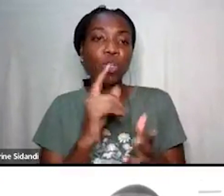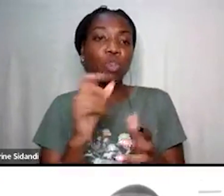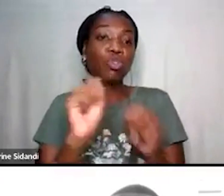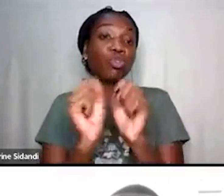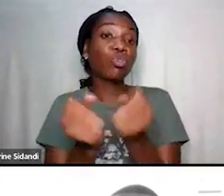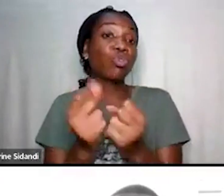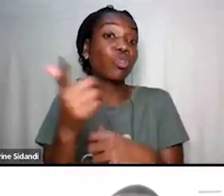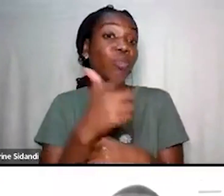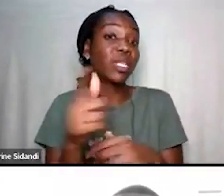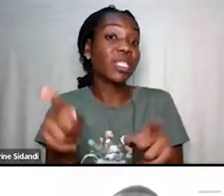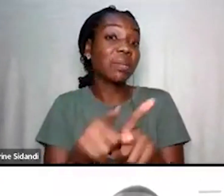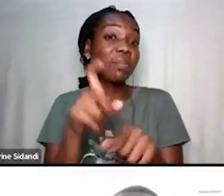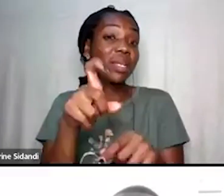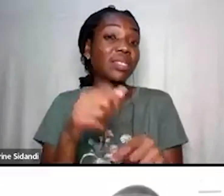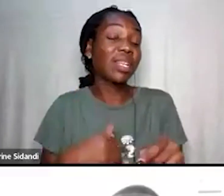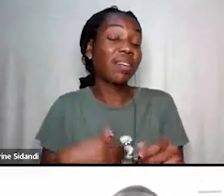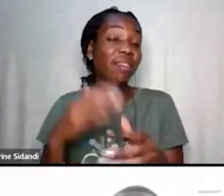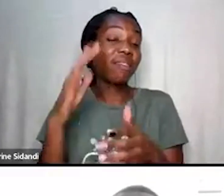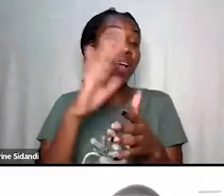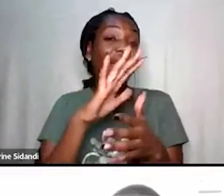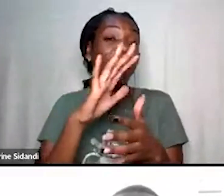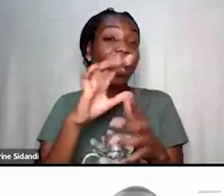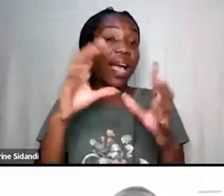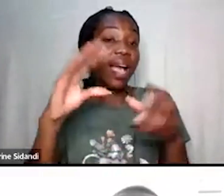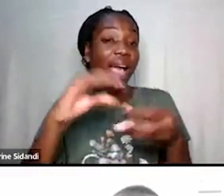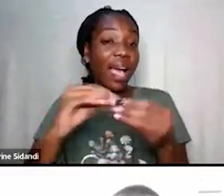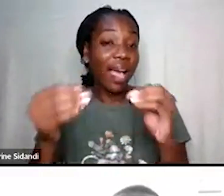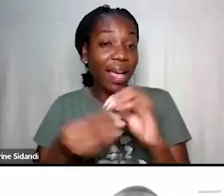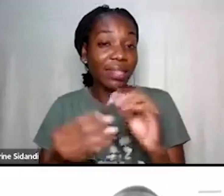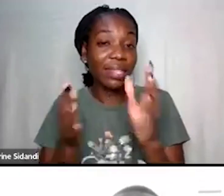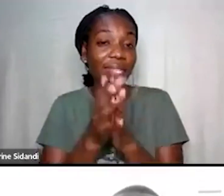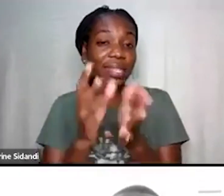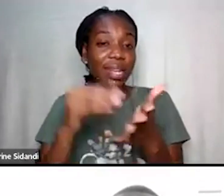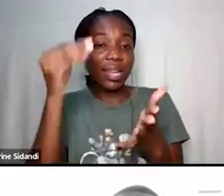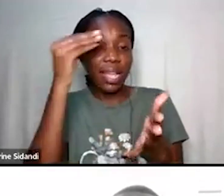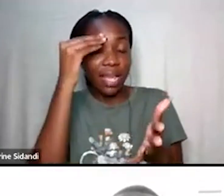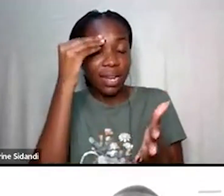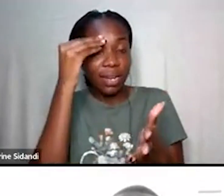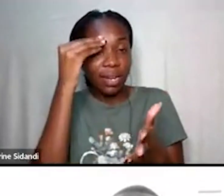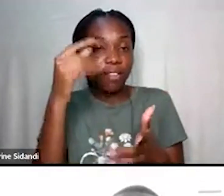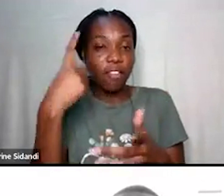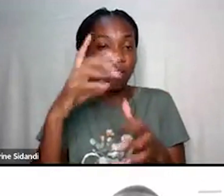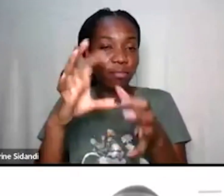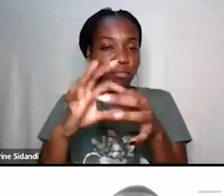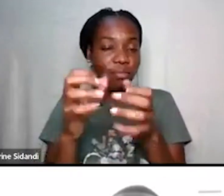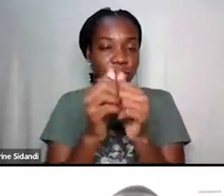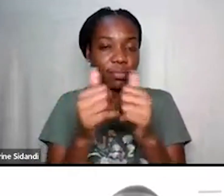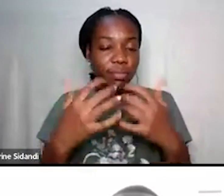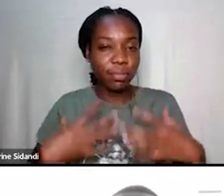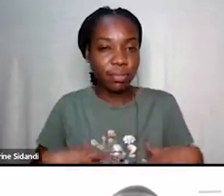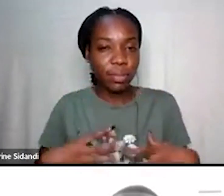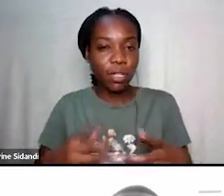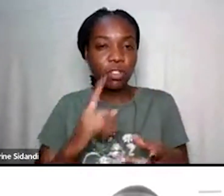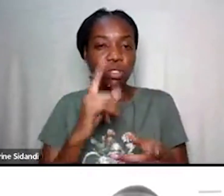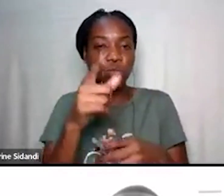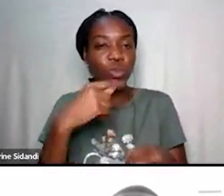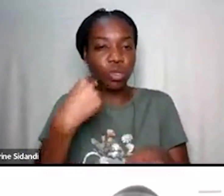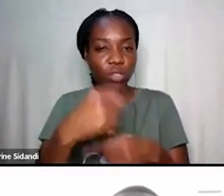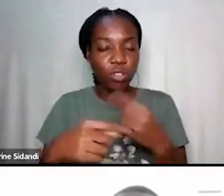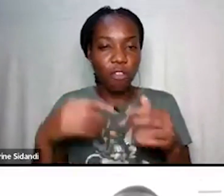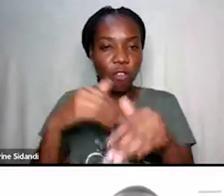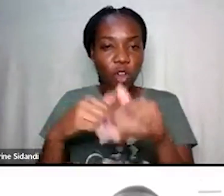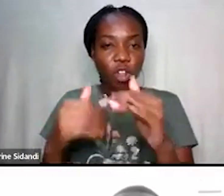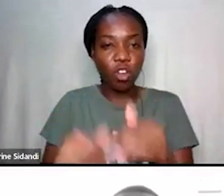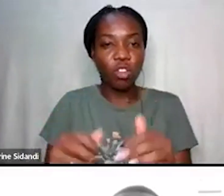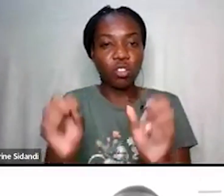have the art or you learn how to connect with people. If you sincerely want to meet somebody, continue following them on their social media, be it